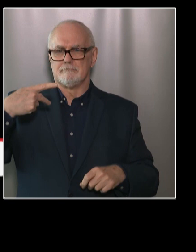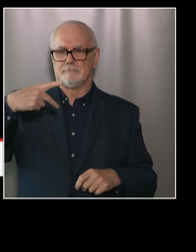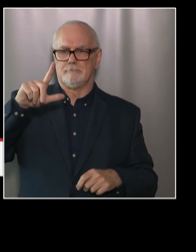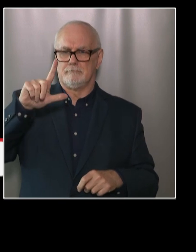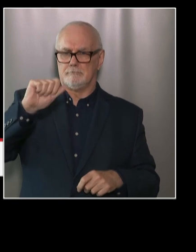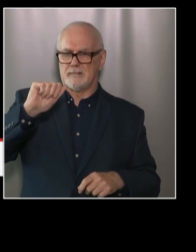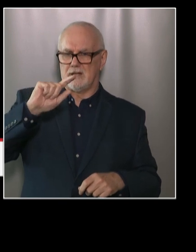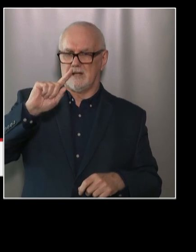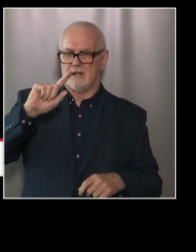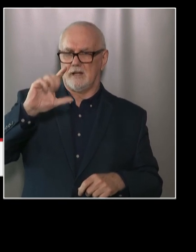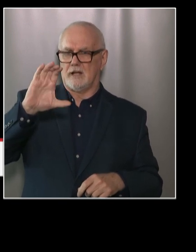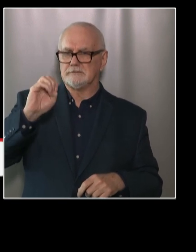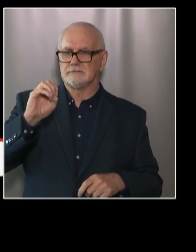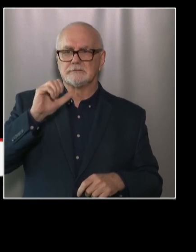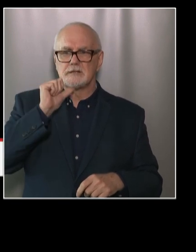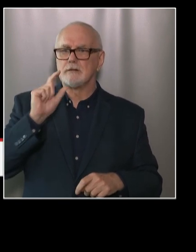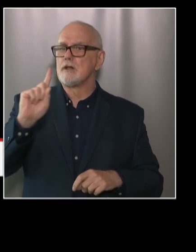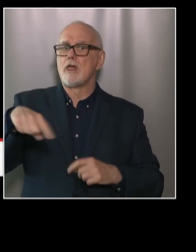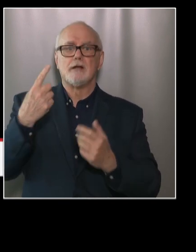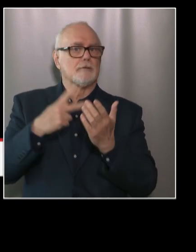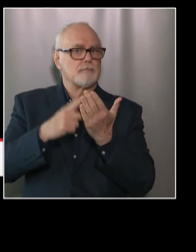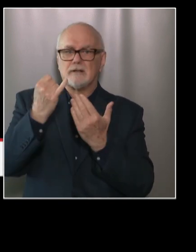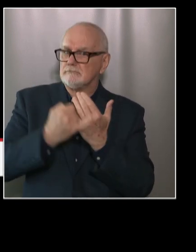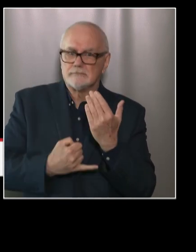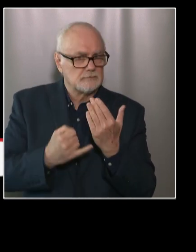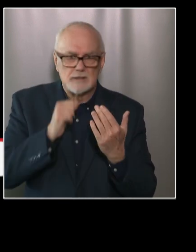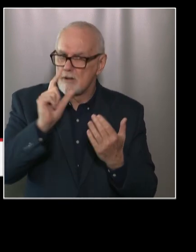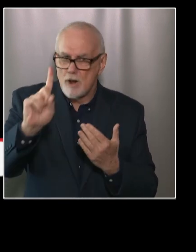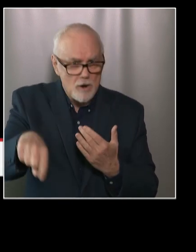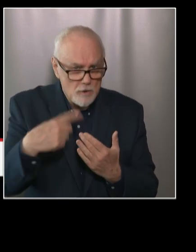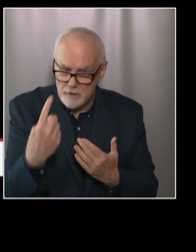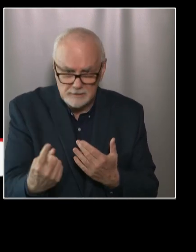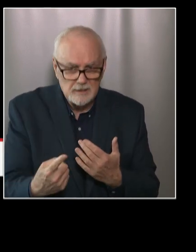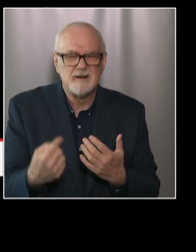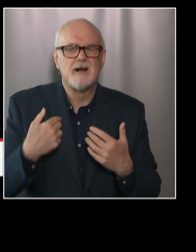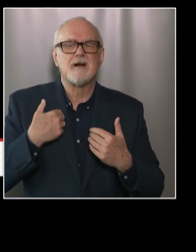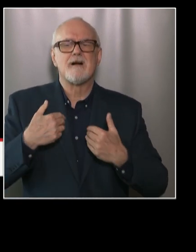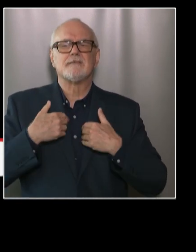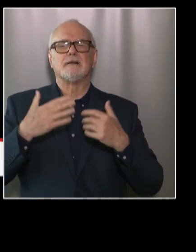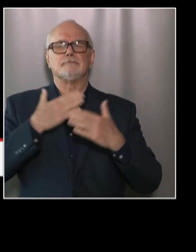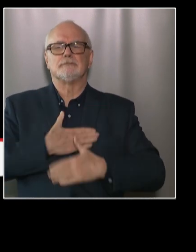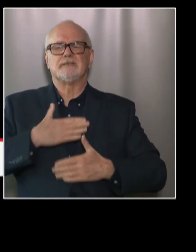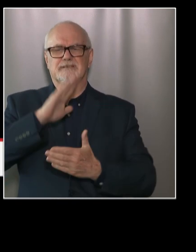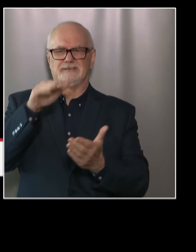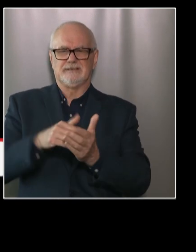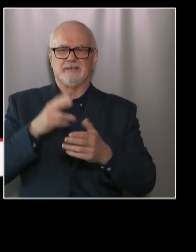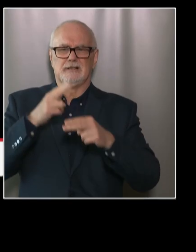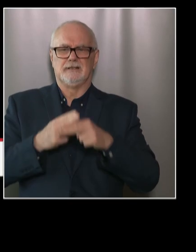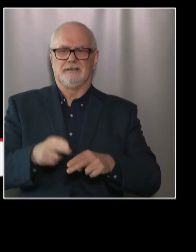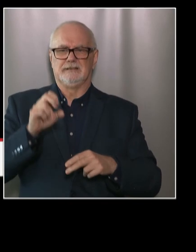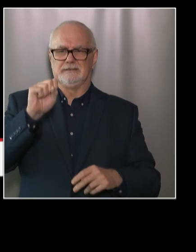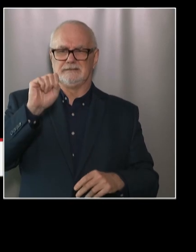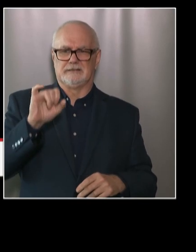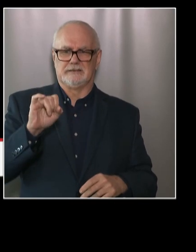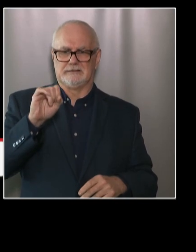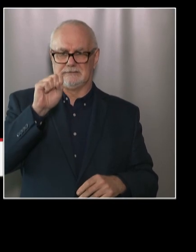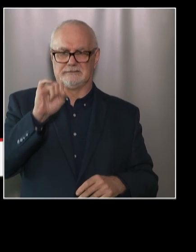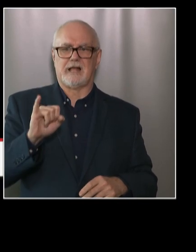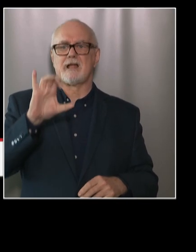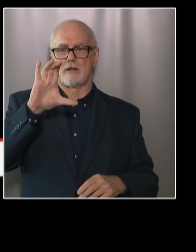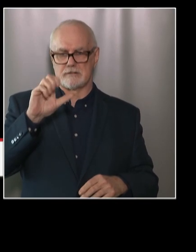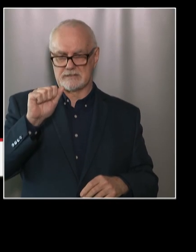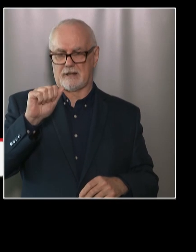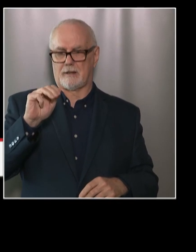with neighborhood retail like Sycamore and Oak supporting daily activity and long-term vibrancy.